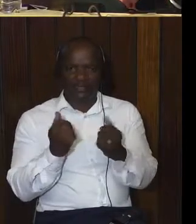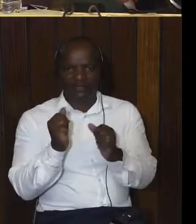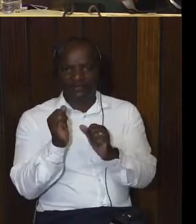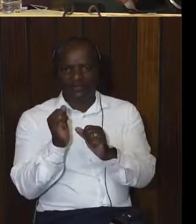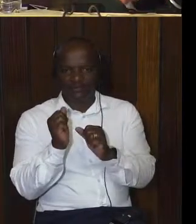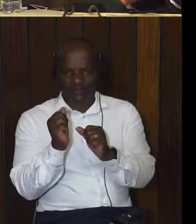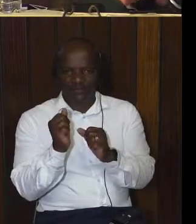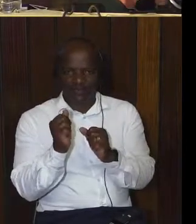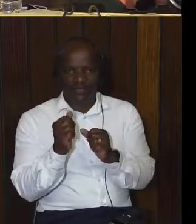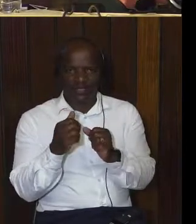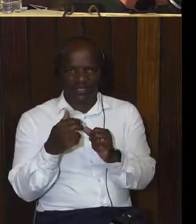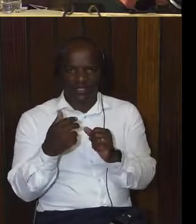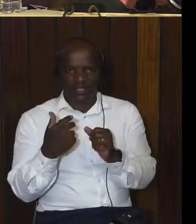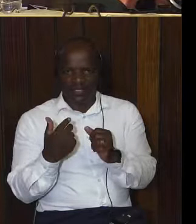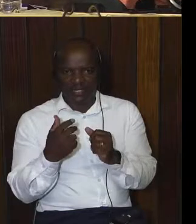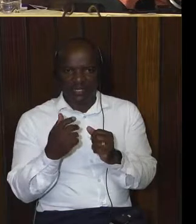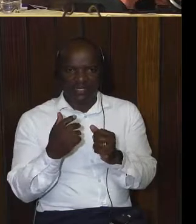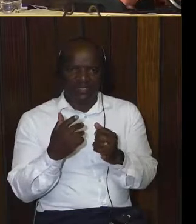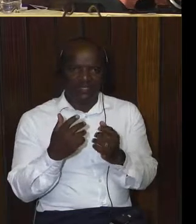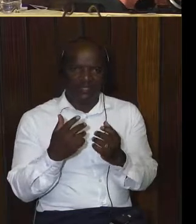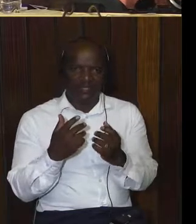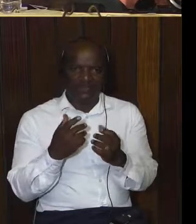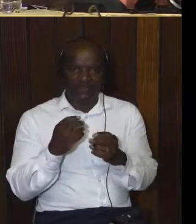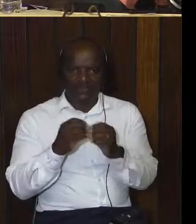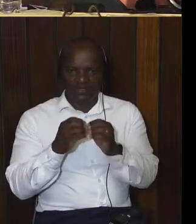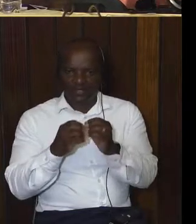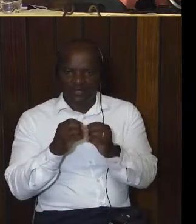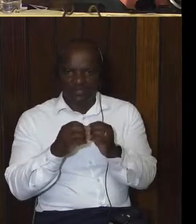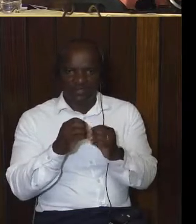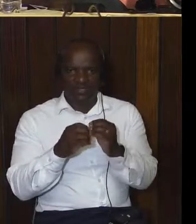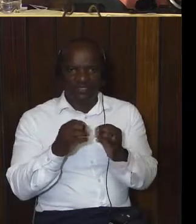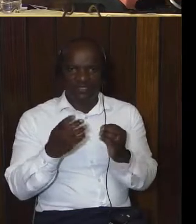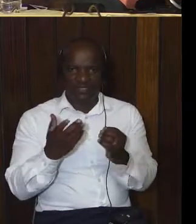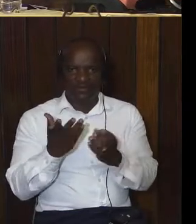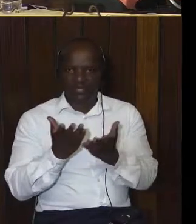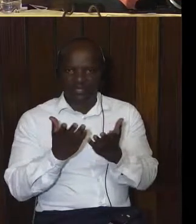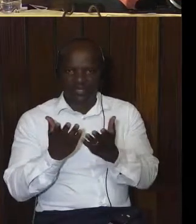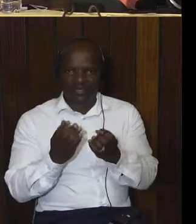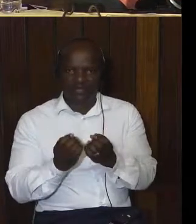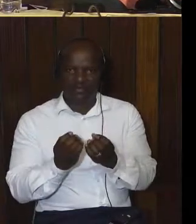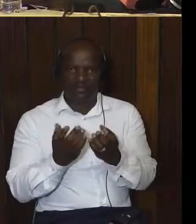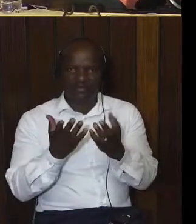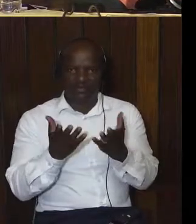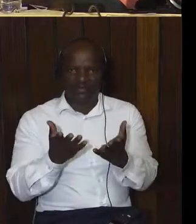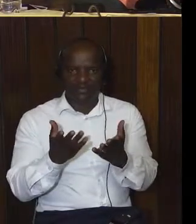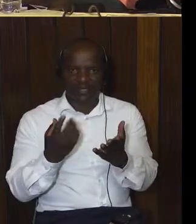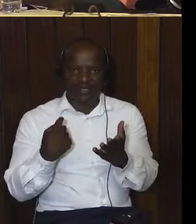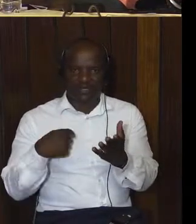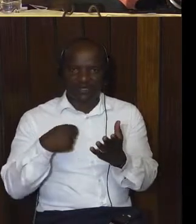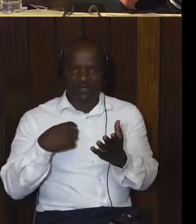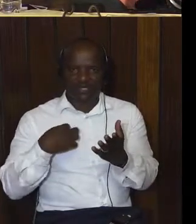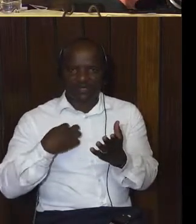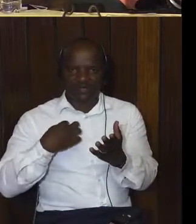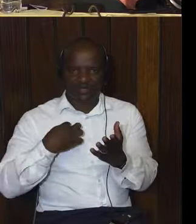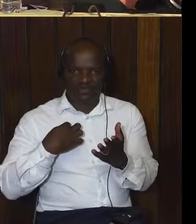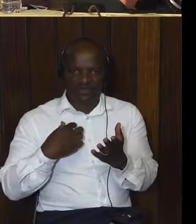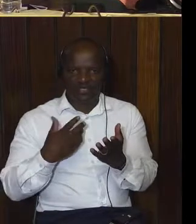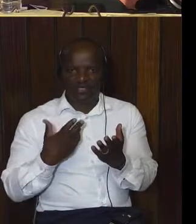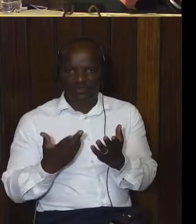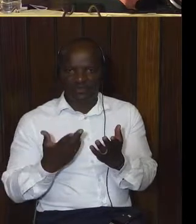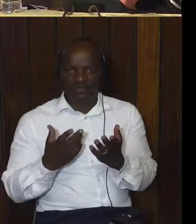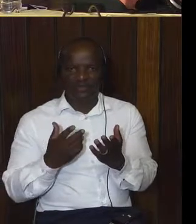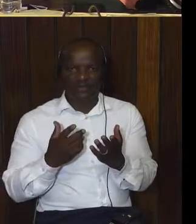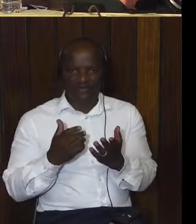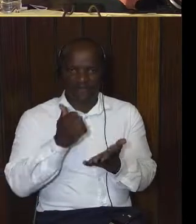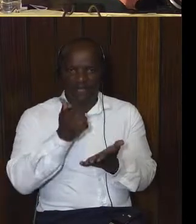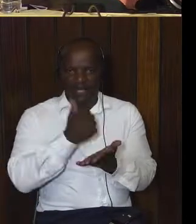stations, make them more attractive to passengers, what services can we offer? So we volunteered and got the approval